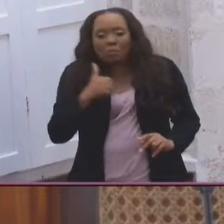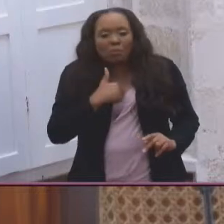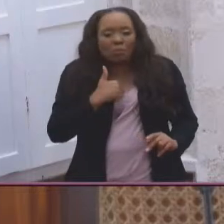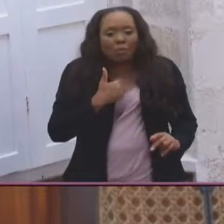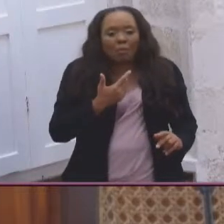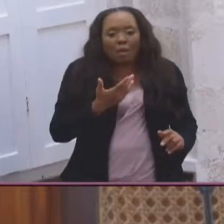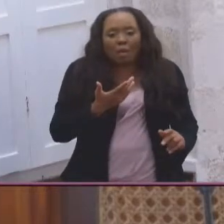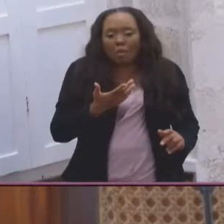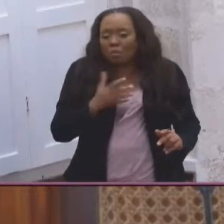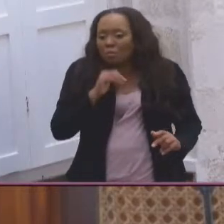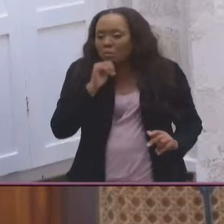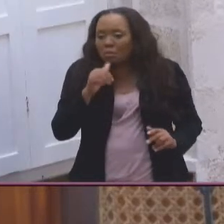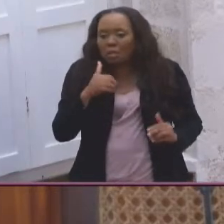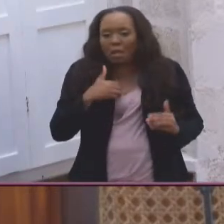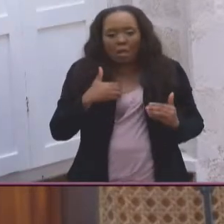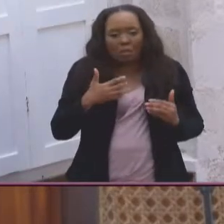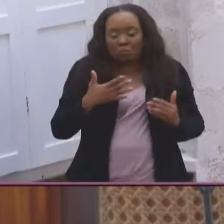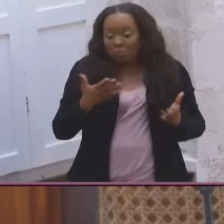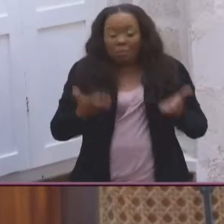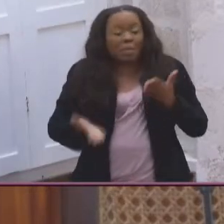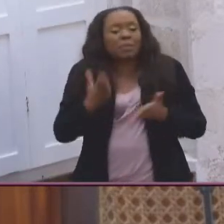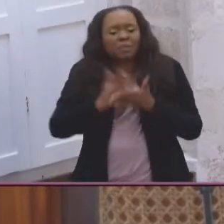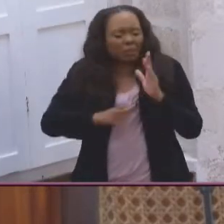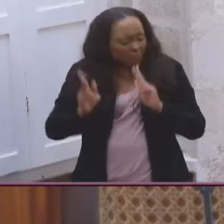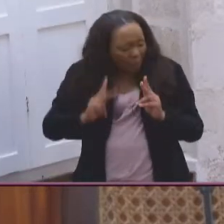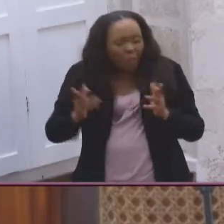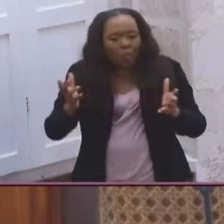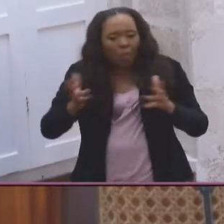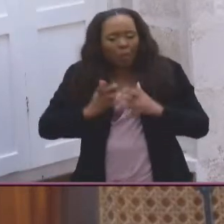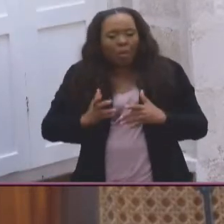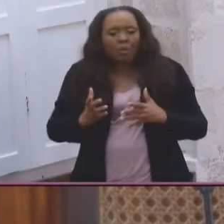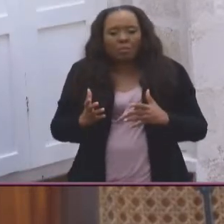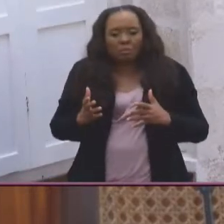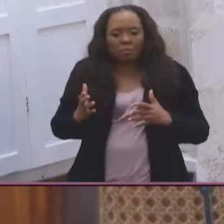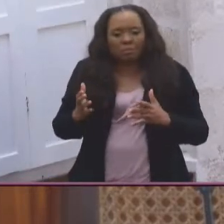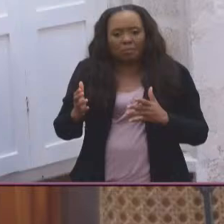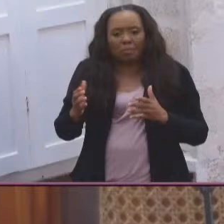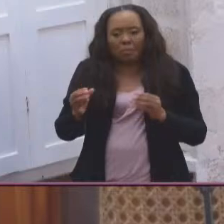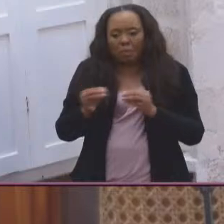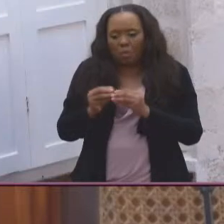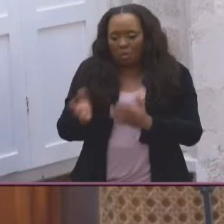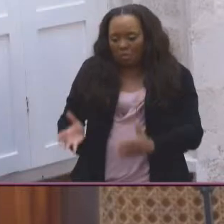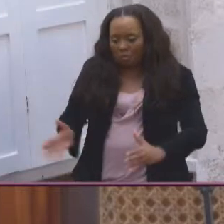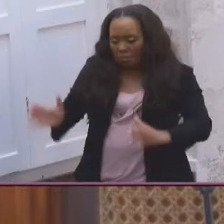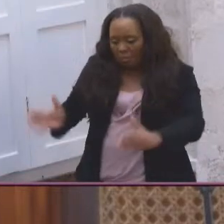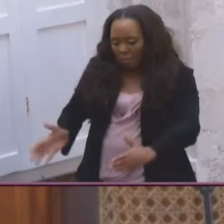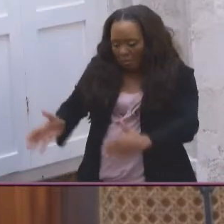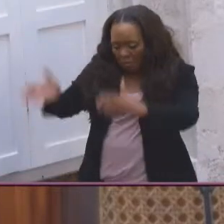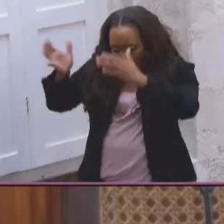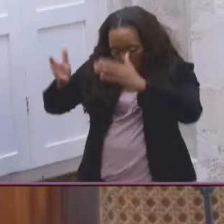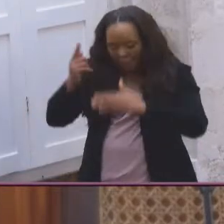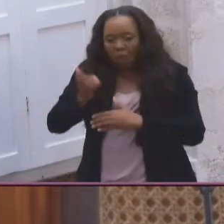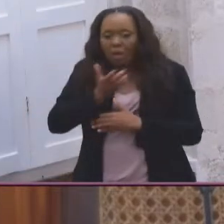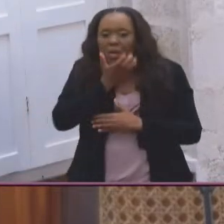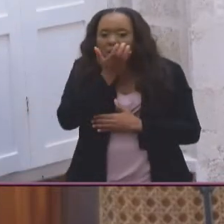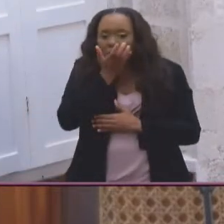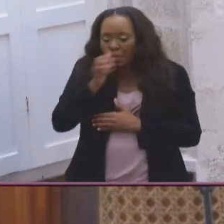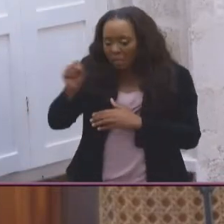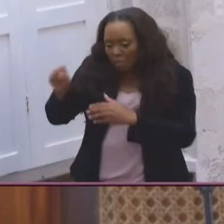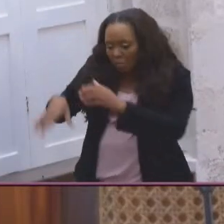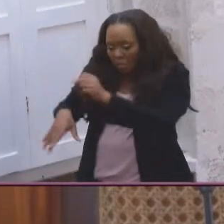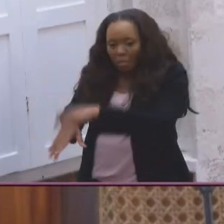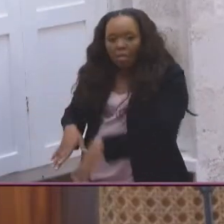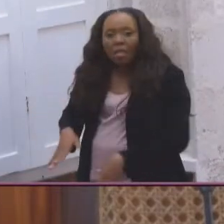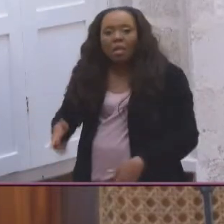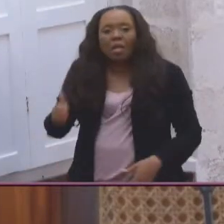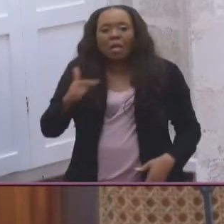proper cleaning and so on. That is a reality. Sir, people allow their lots to get overgrown. I have